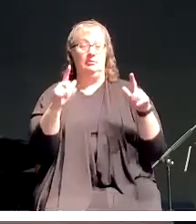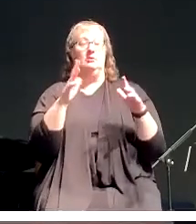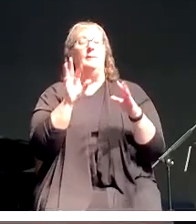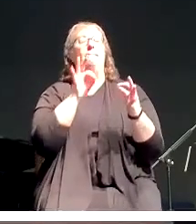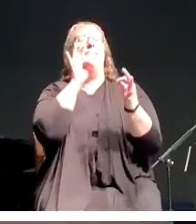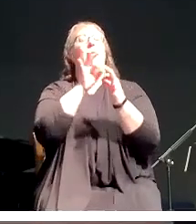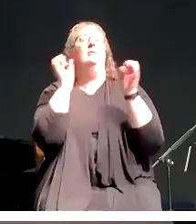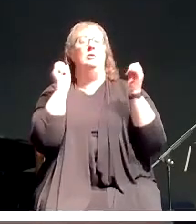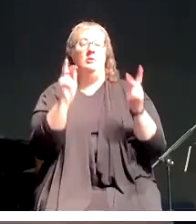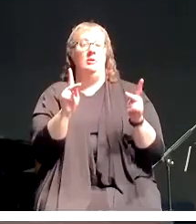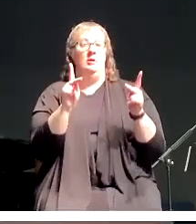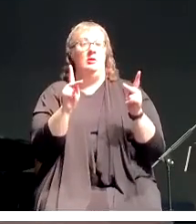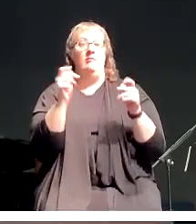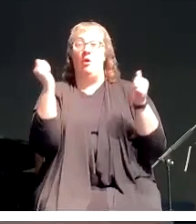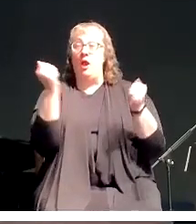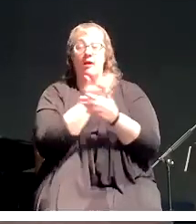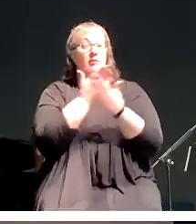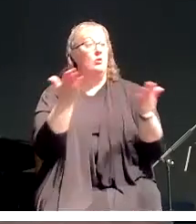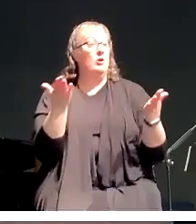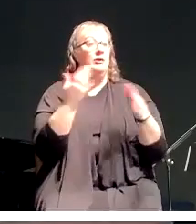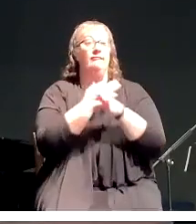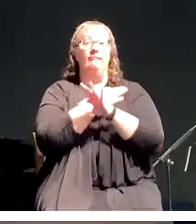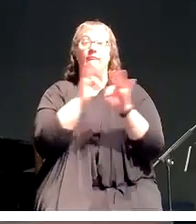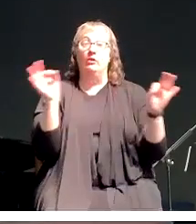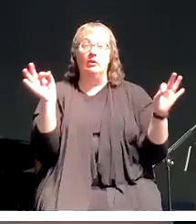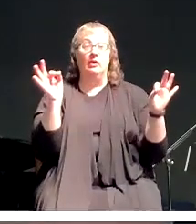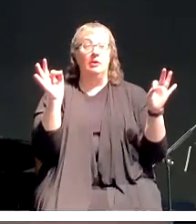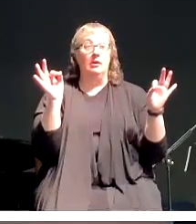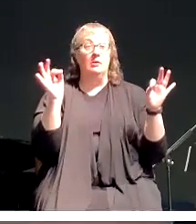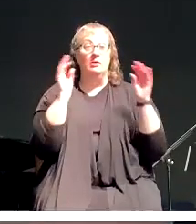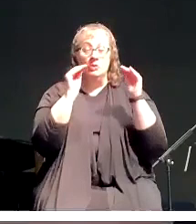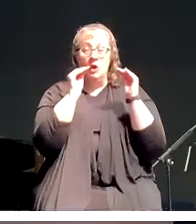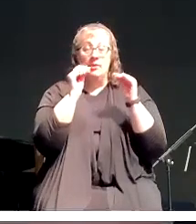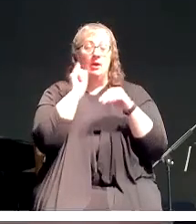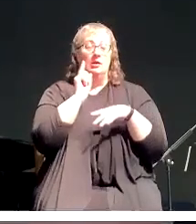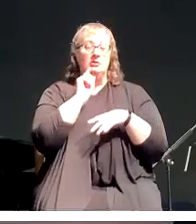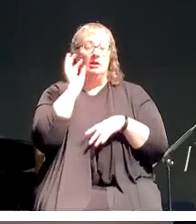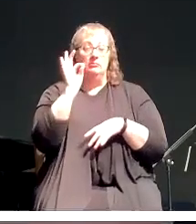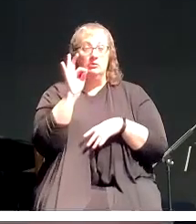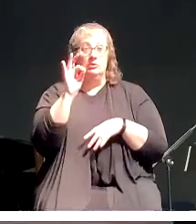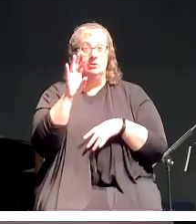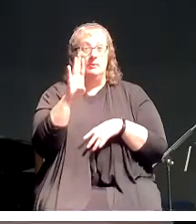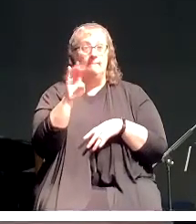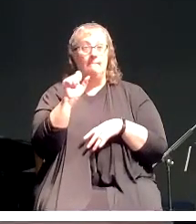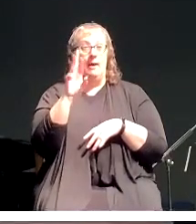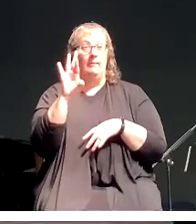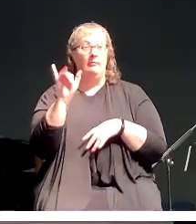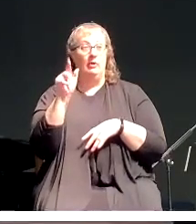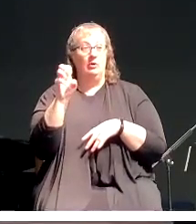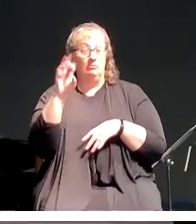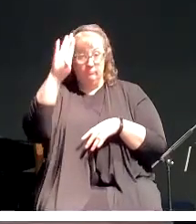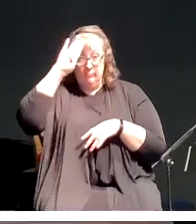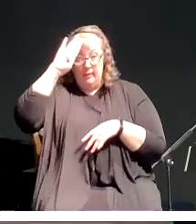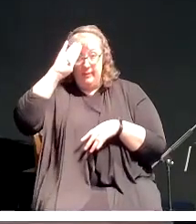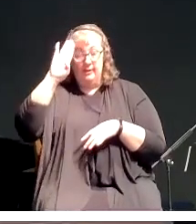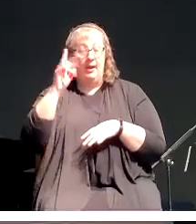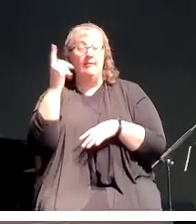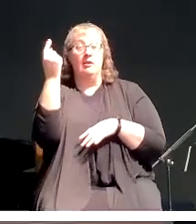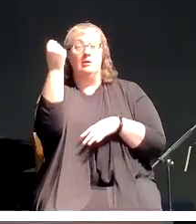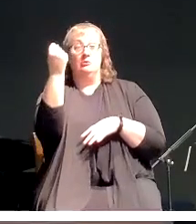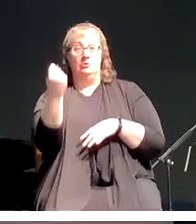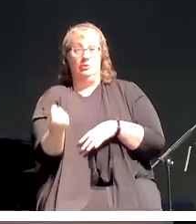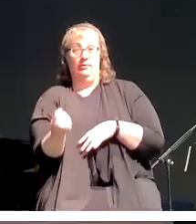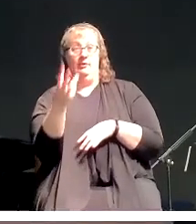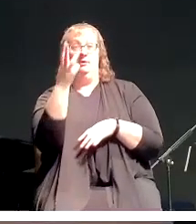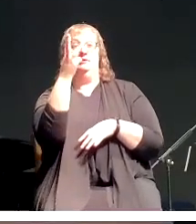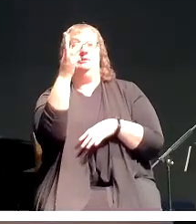perfect opportunity. This is for everybody. It's free. This will be taught by our deaf minister, Bobby Ringel, every Tuesday night from 6:30